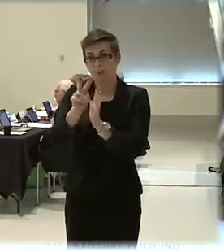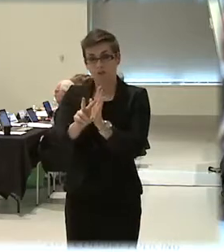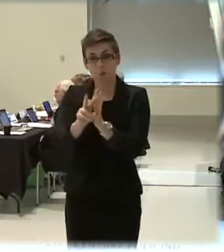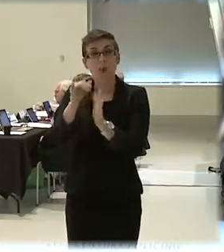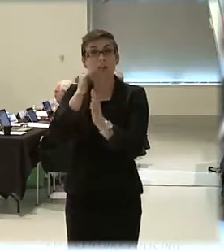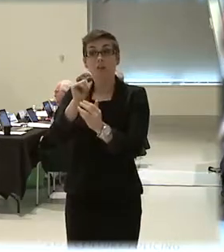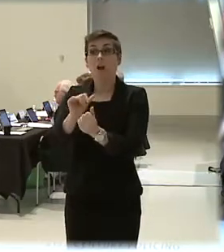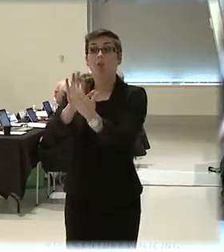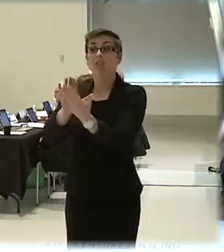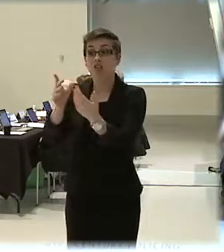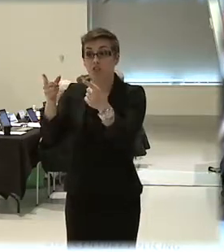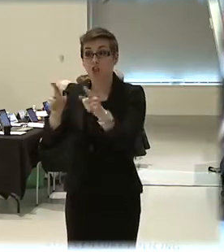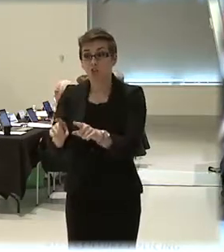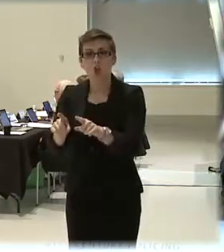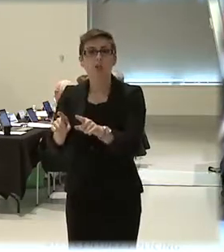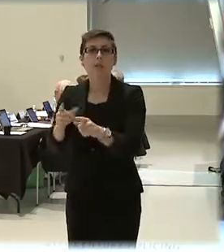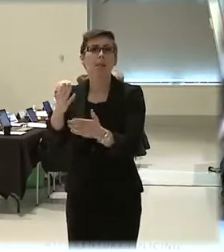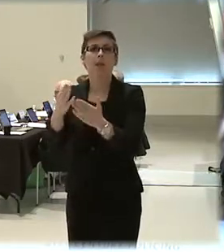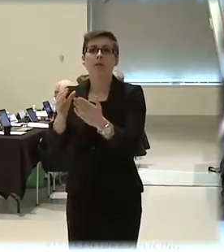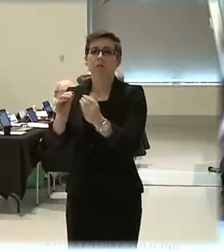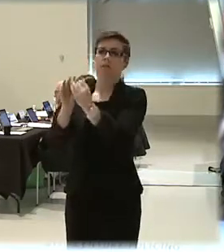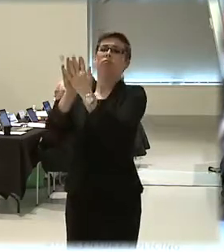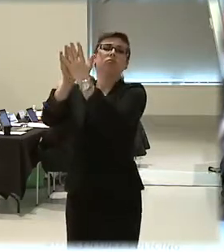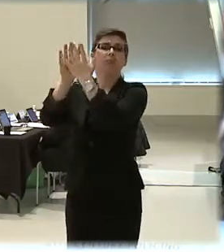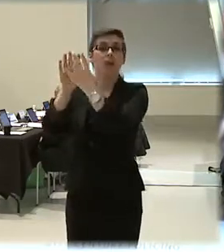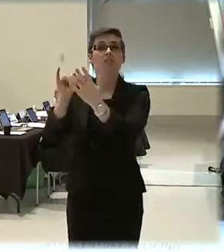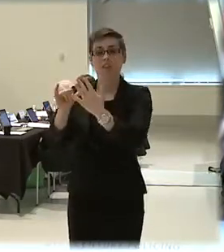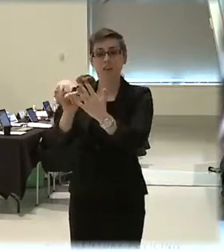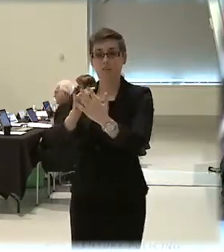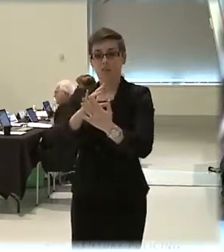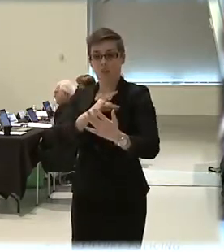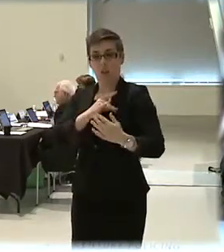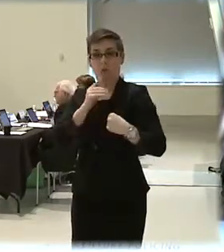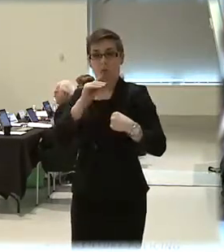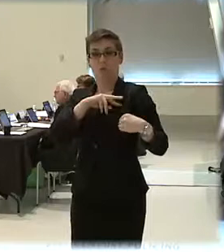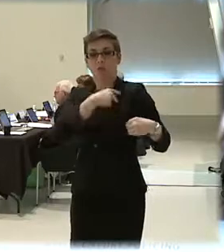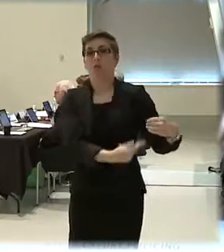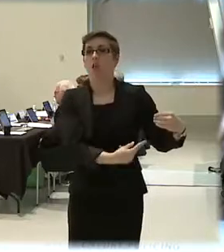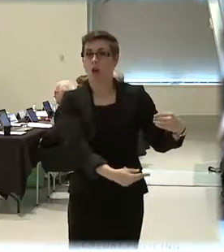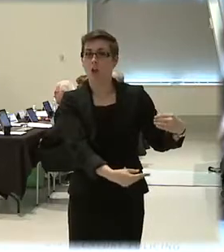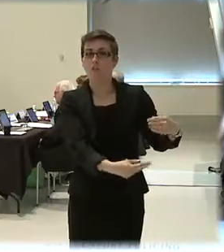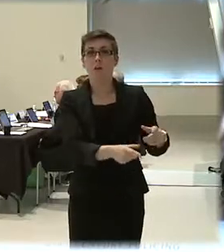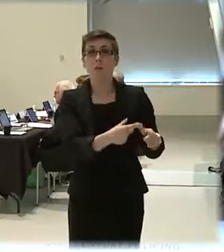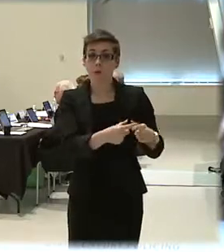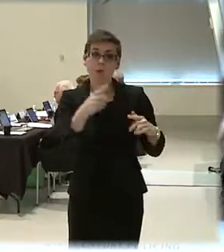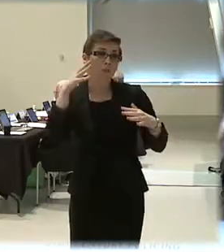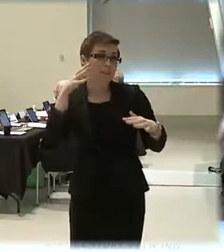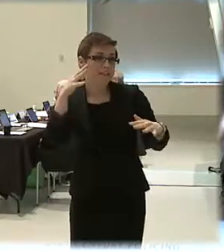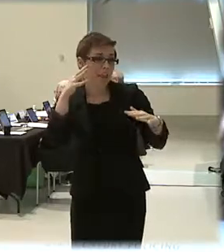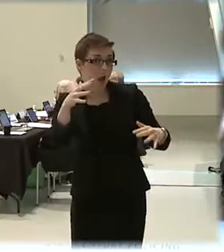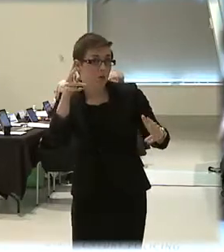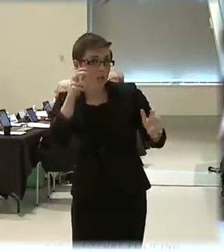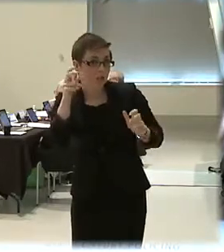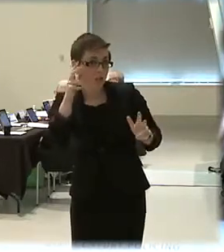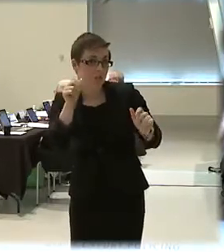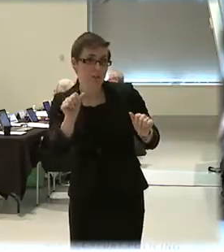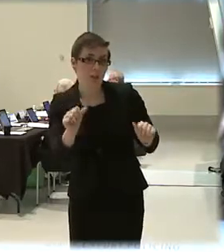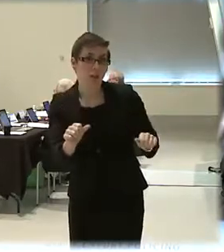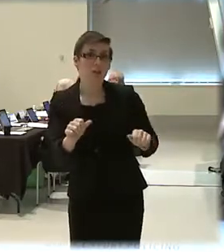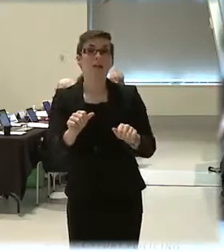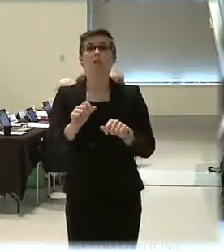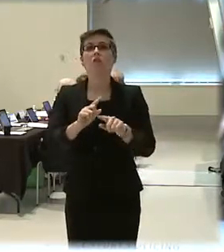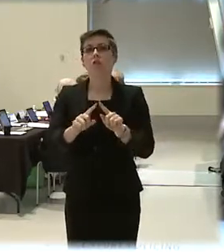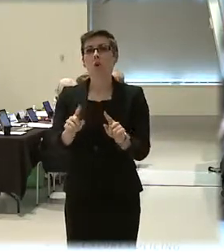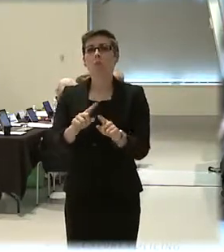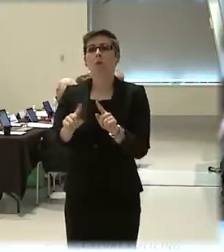it gets knocked off, is the sound. And what happened, what brought us there in the first place, how it